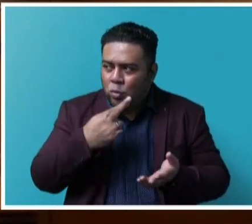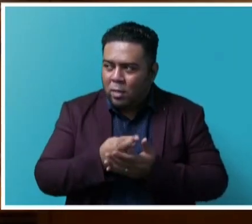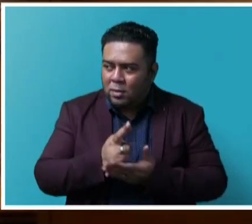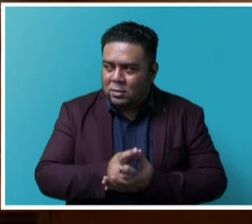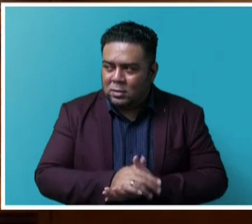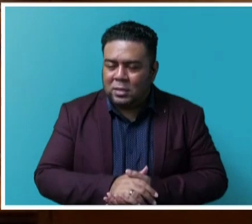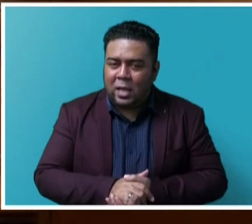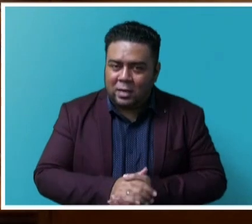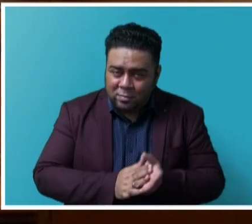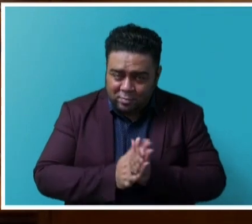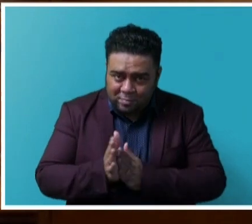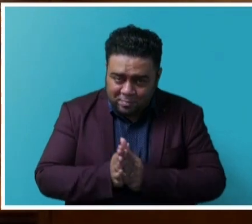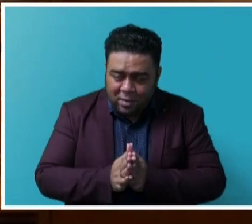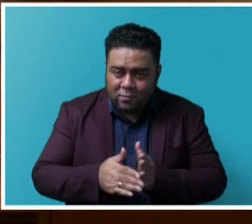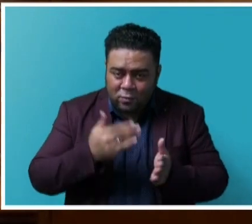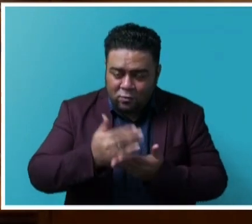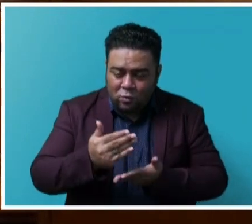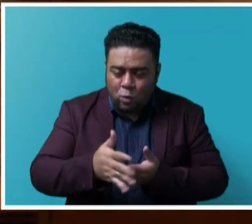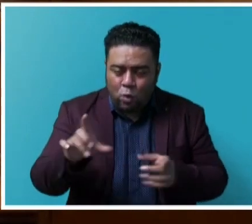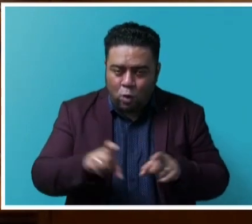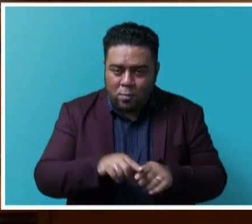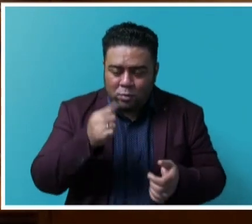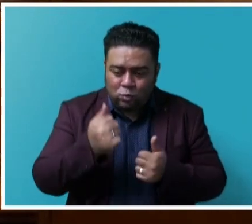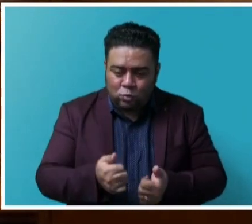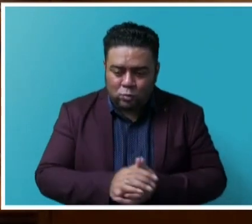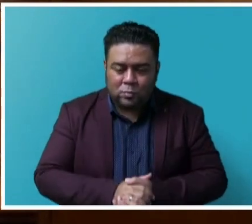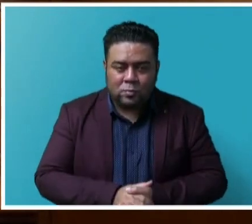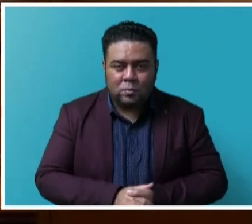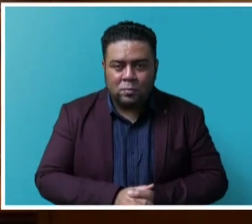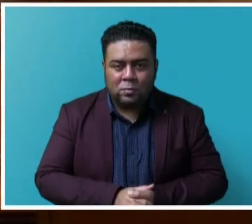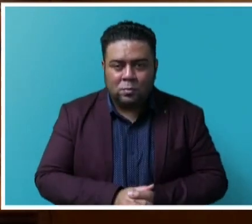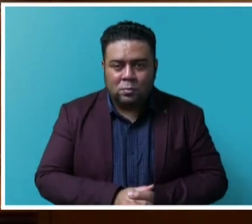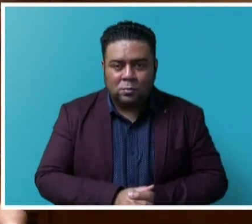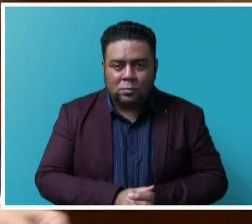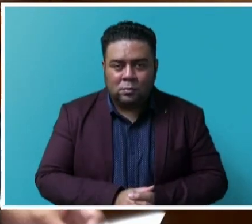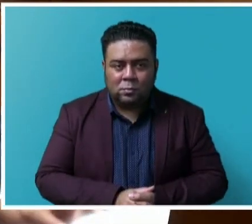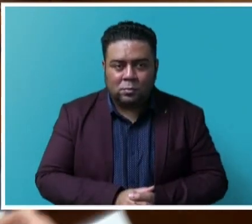is intended for the common good rather than exacerbating divisions.